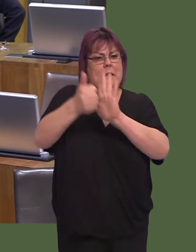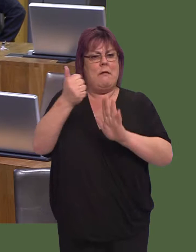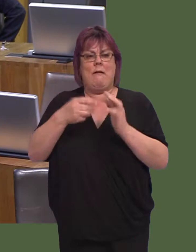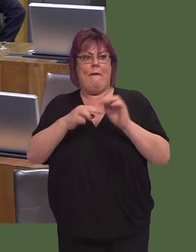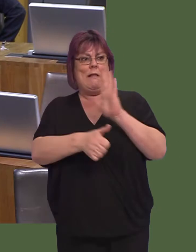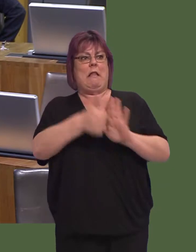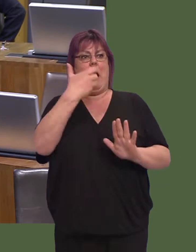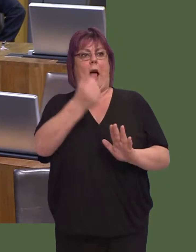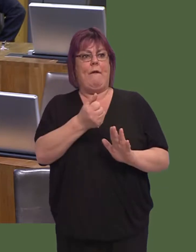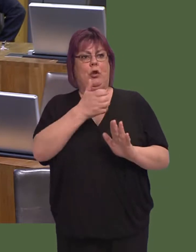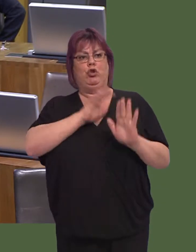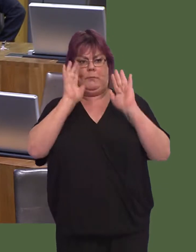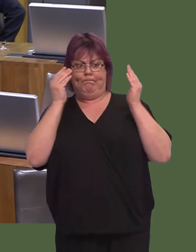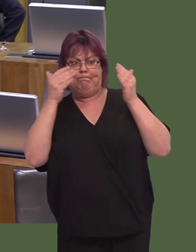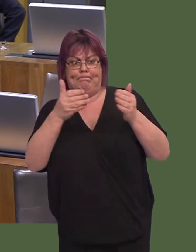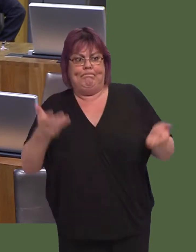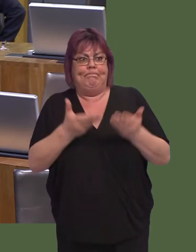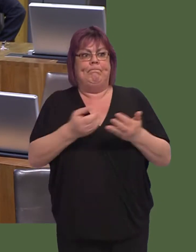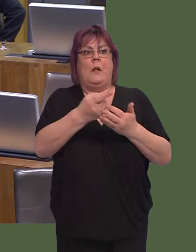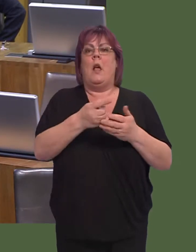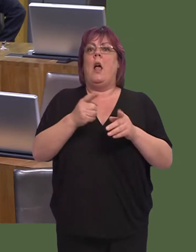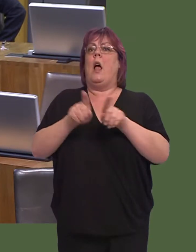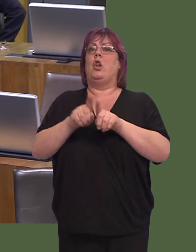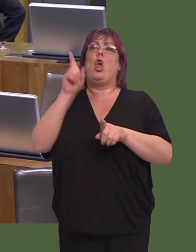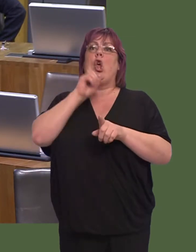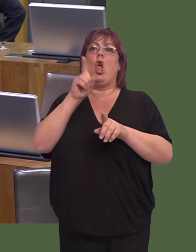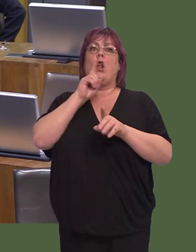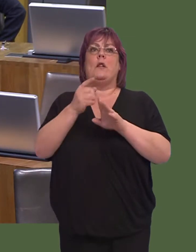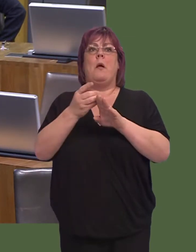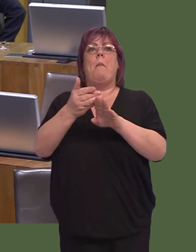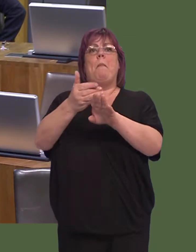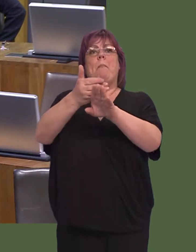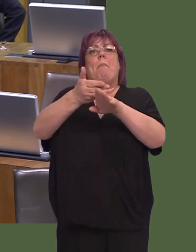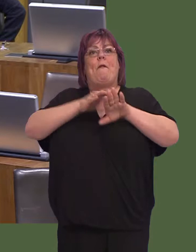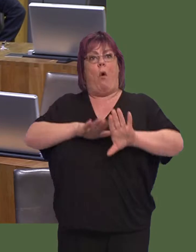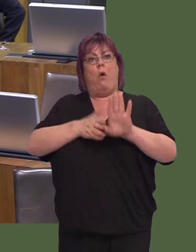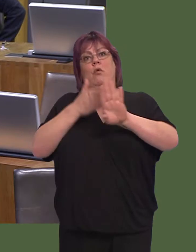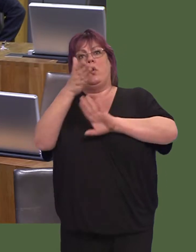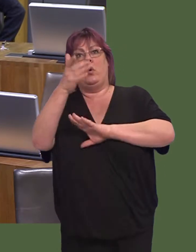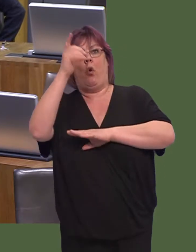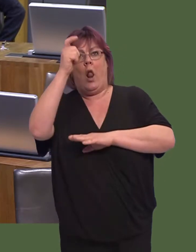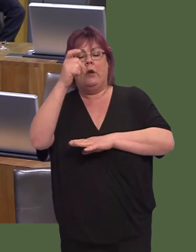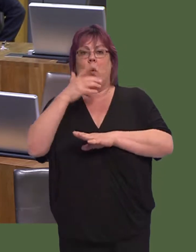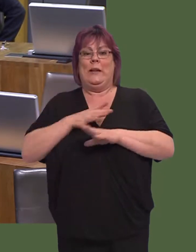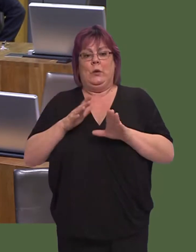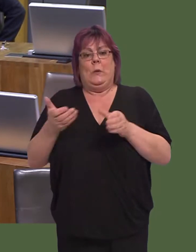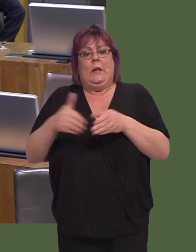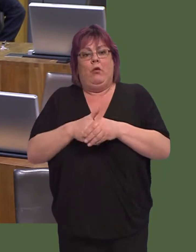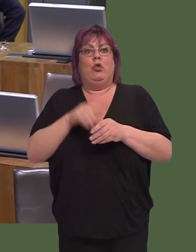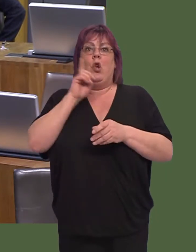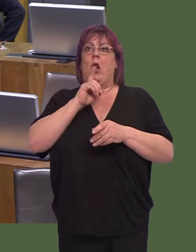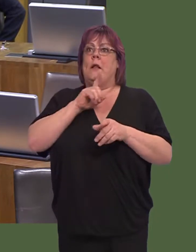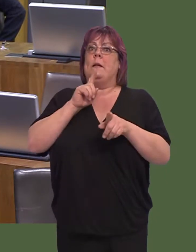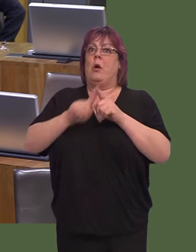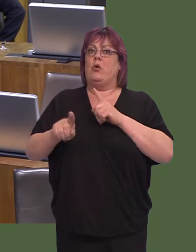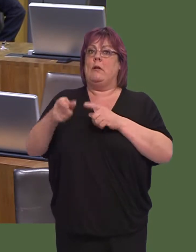allowed to go to waste. It's important as well to engage girls before they go to the FE college. So that's why it's so important to look at ways in